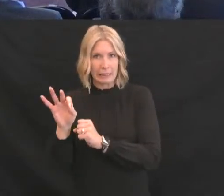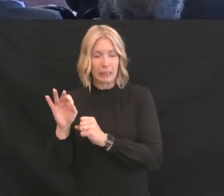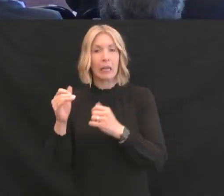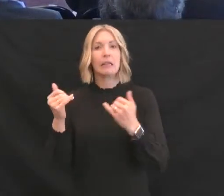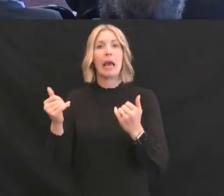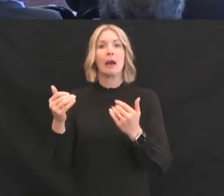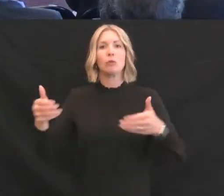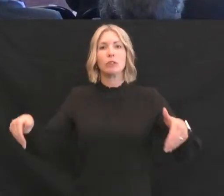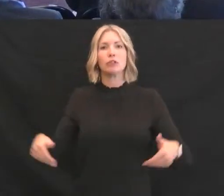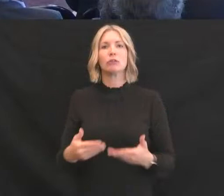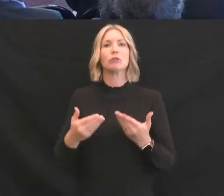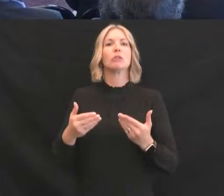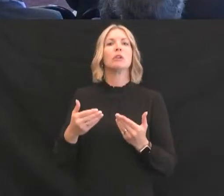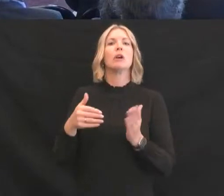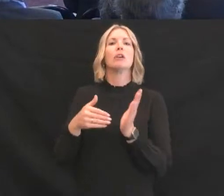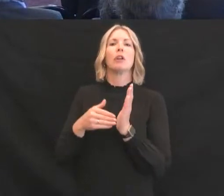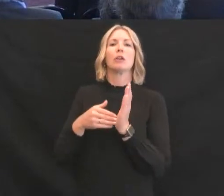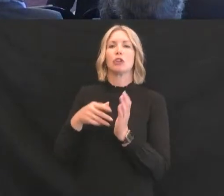Proton Rahman.